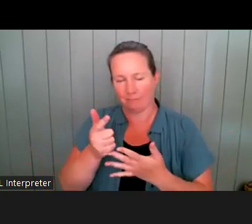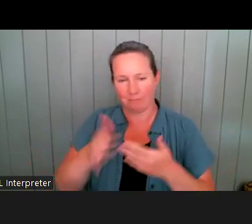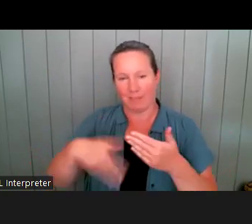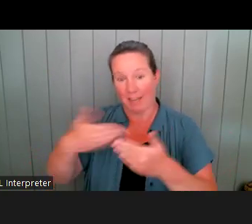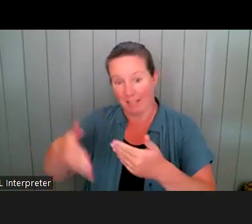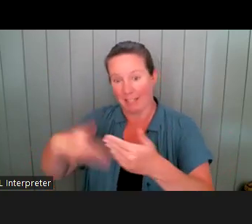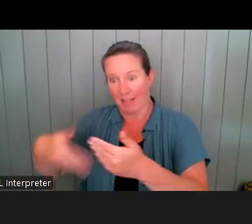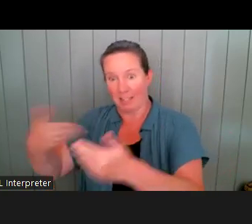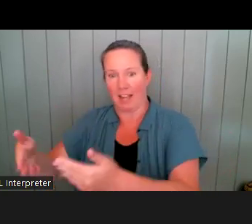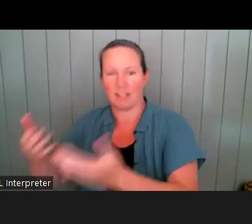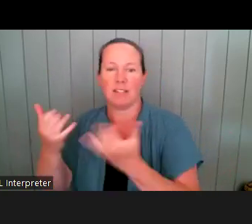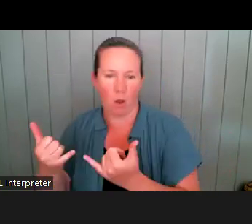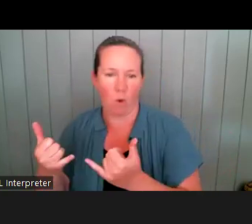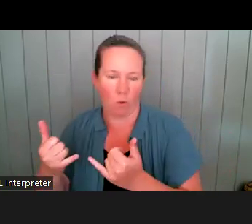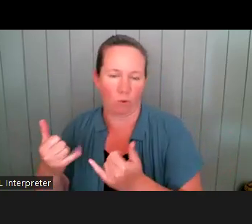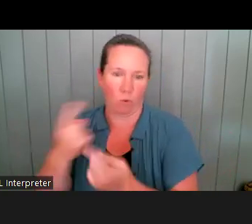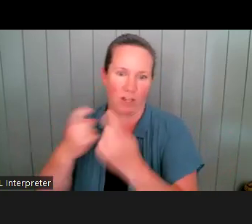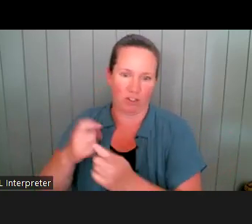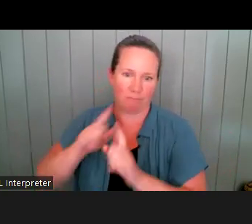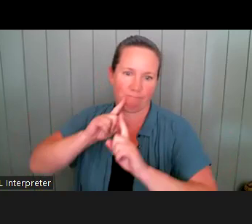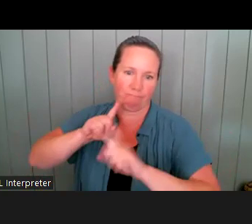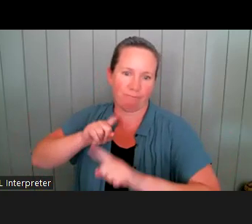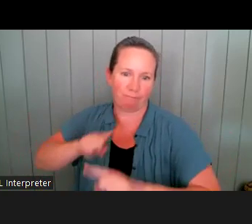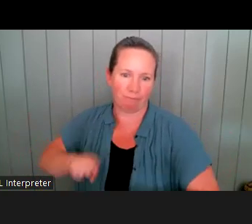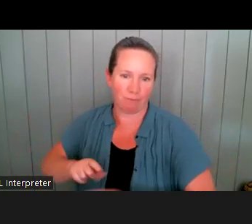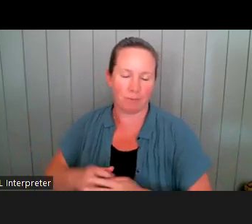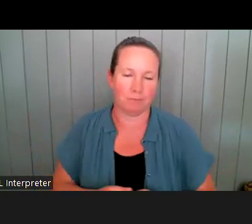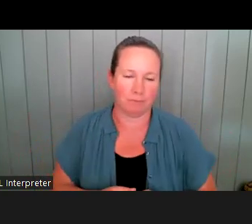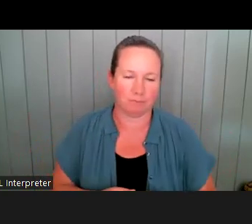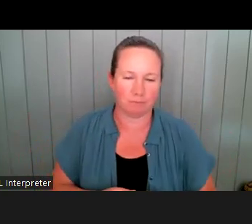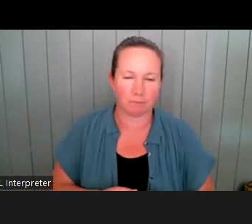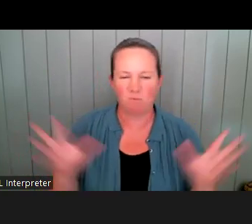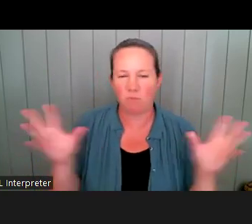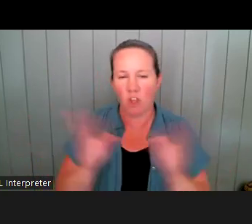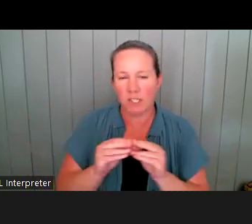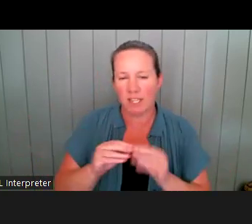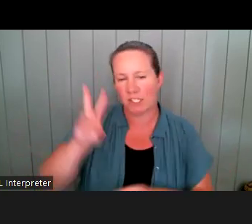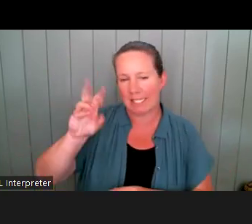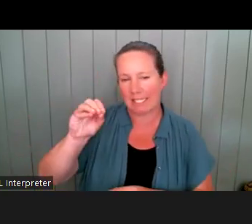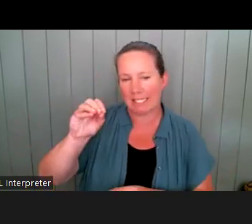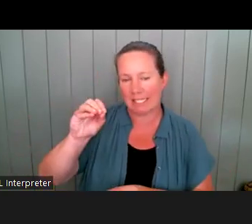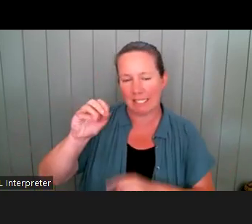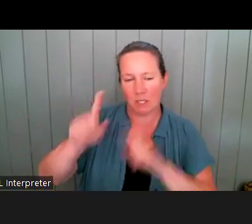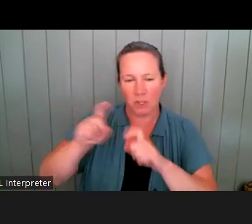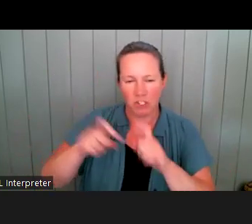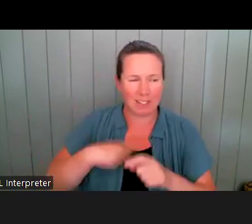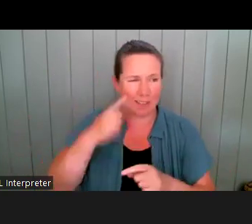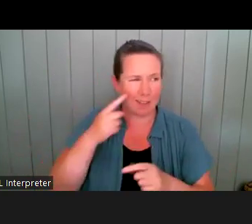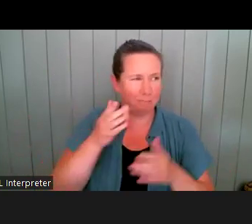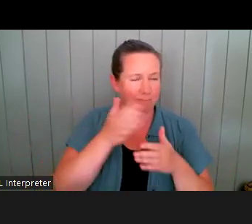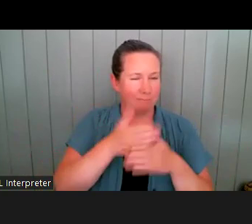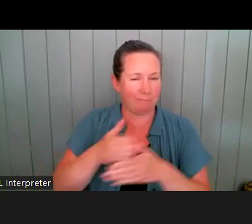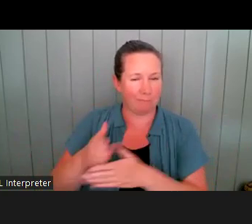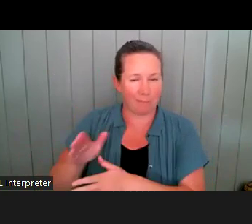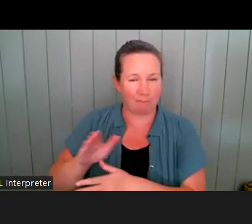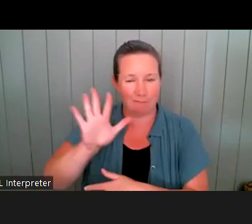all that, then the questions come up. It's 60 questions broken into like 5 pages. So you do